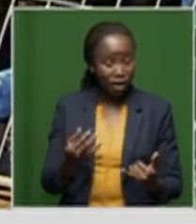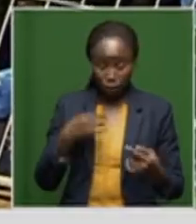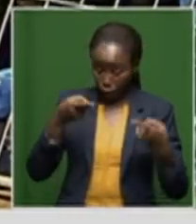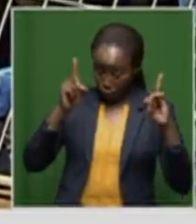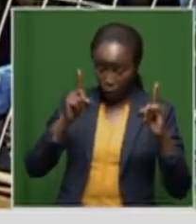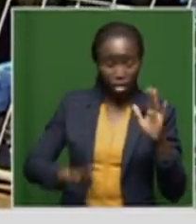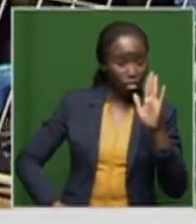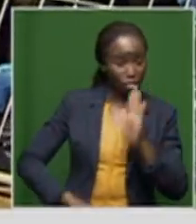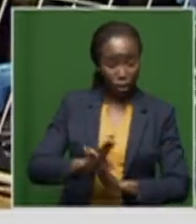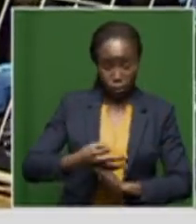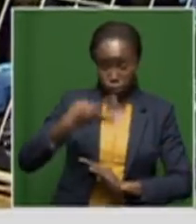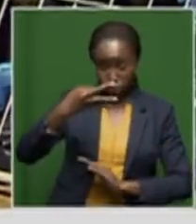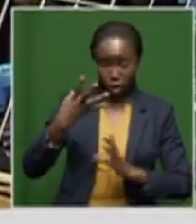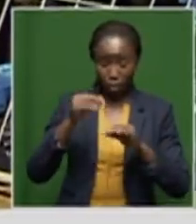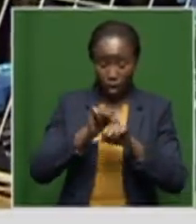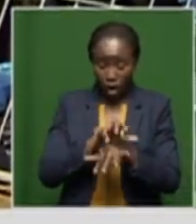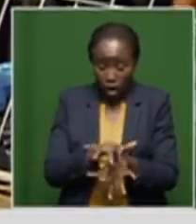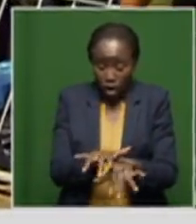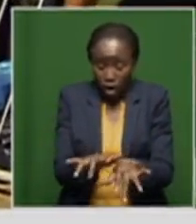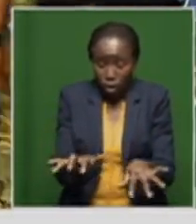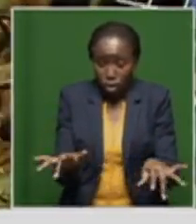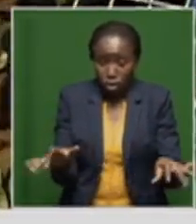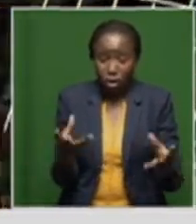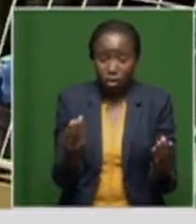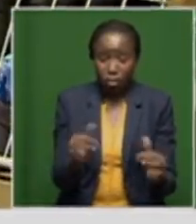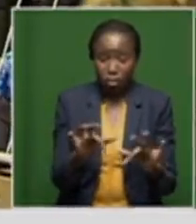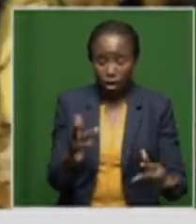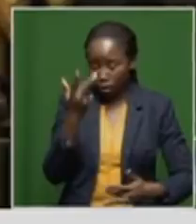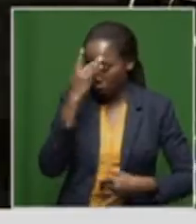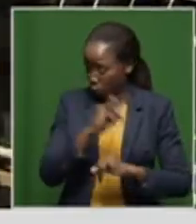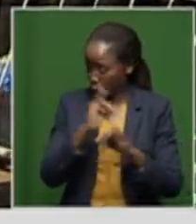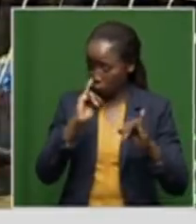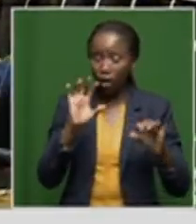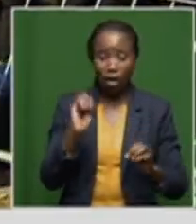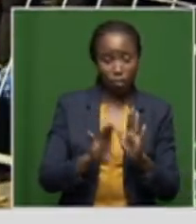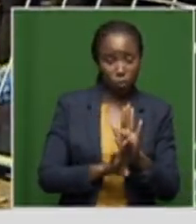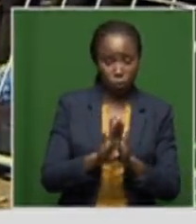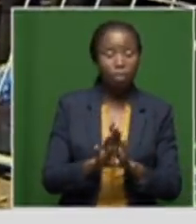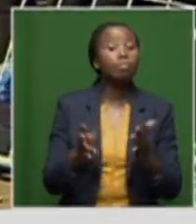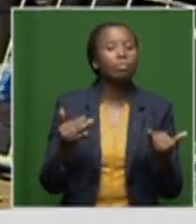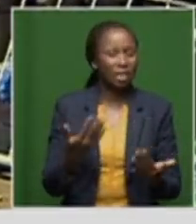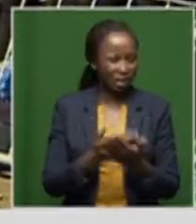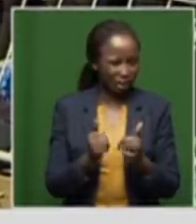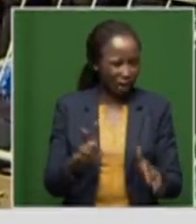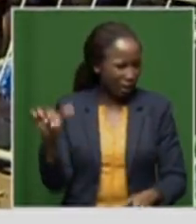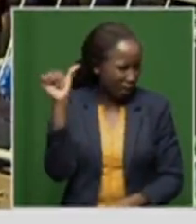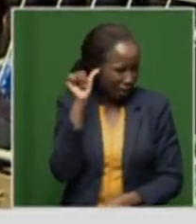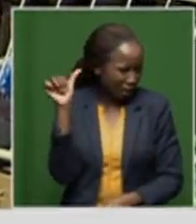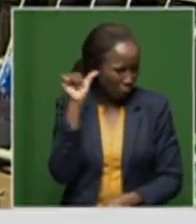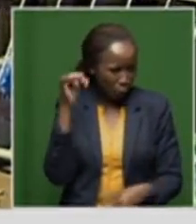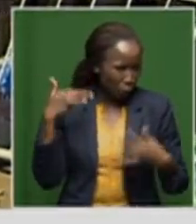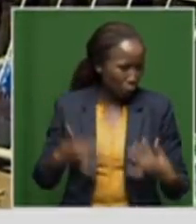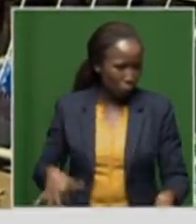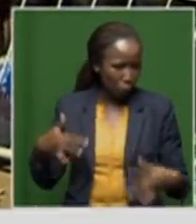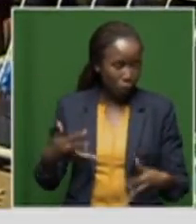third wave, and the numbers of infections are growing rapidly. It's getting a little bit noisy here where I